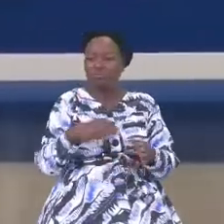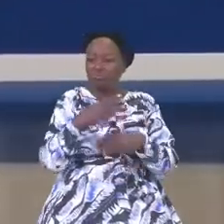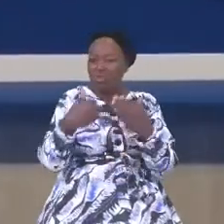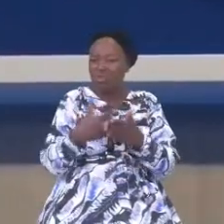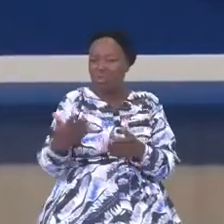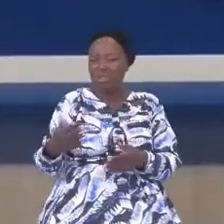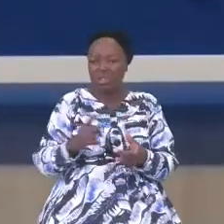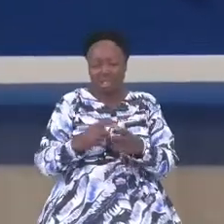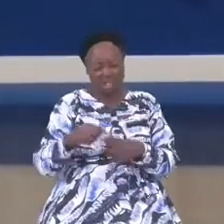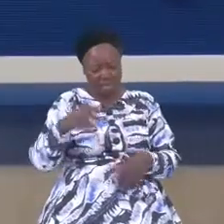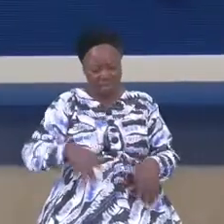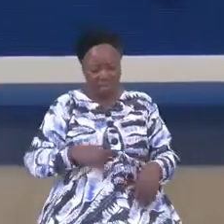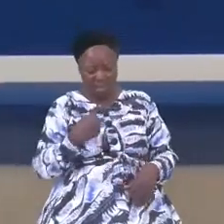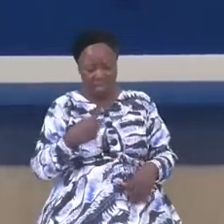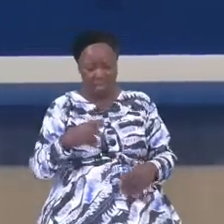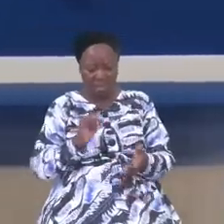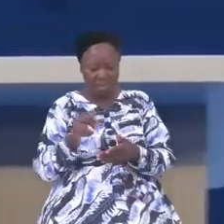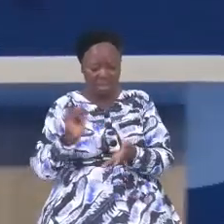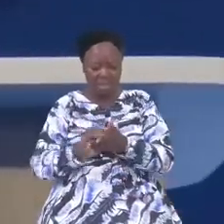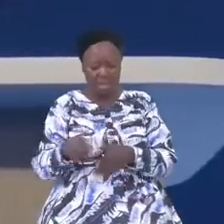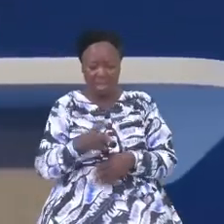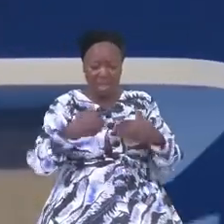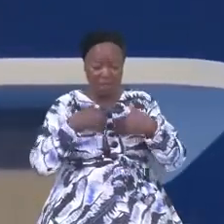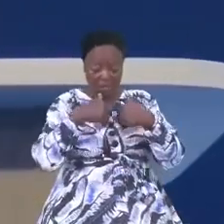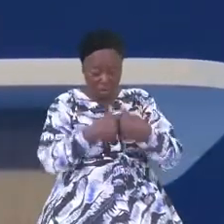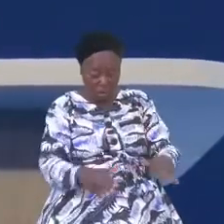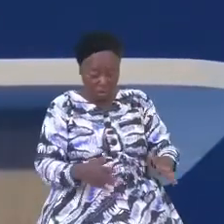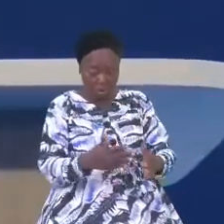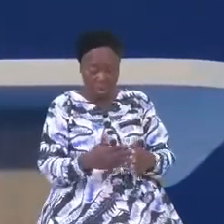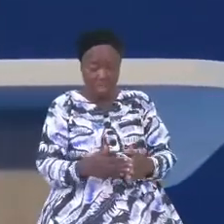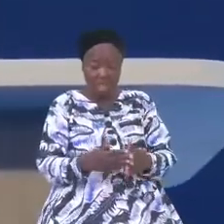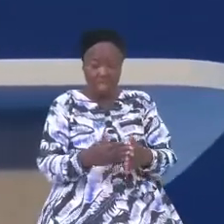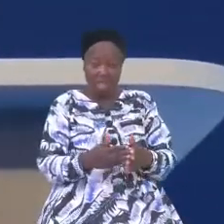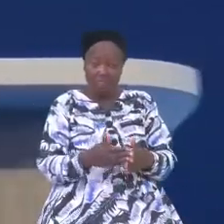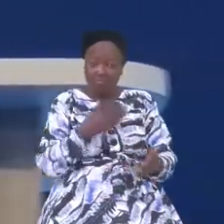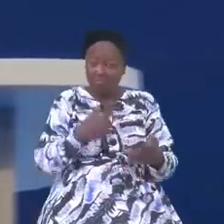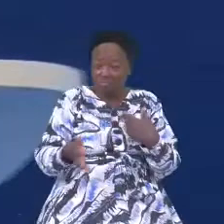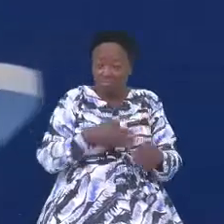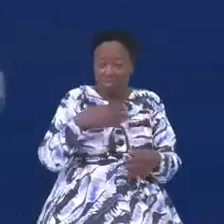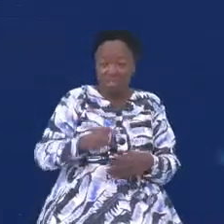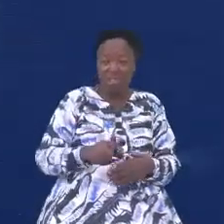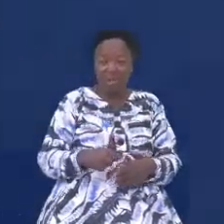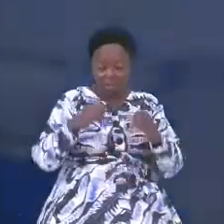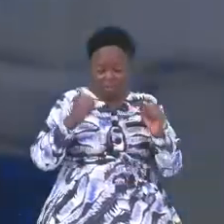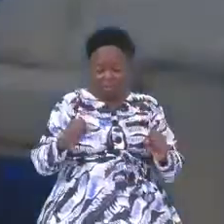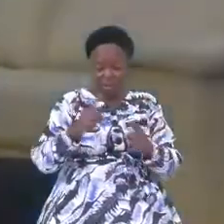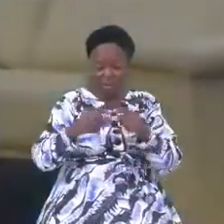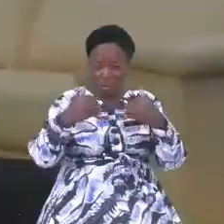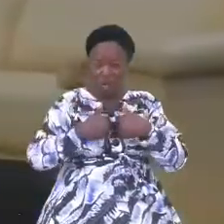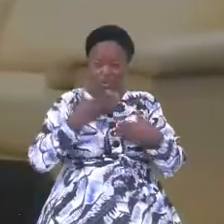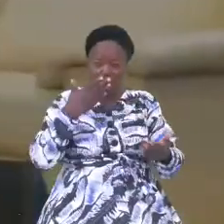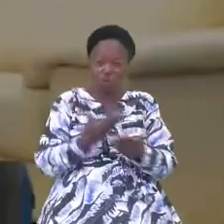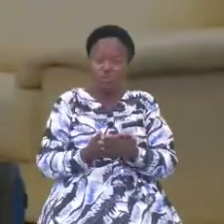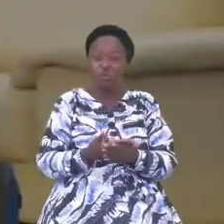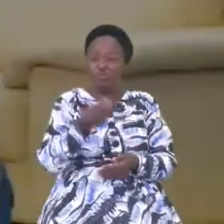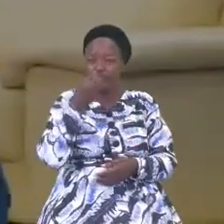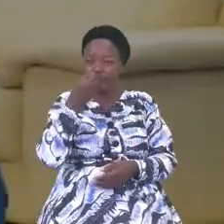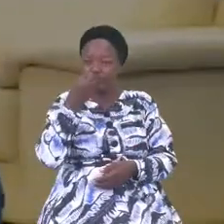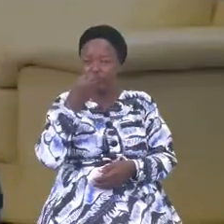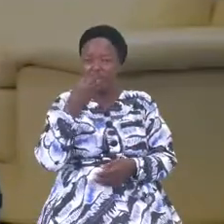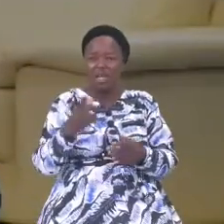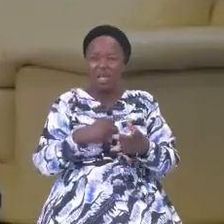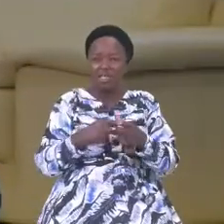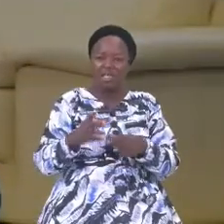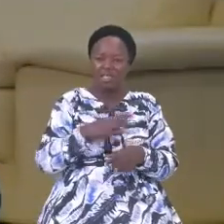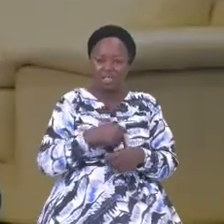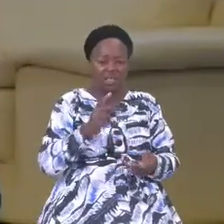we've lost even the ability to have good food that we want. They said they were